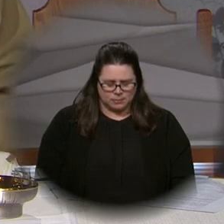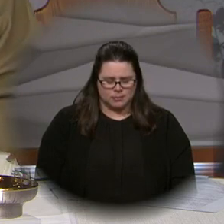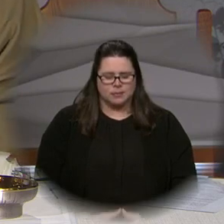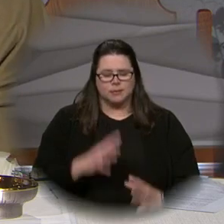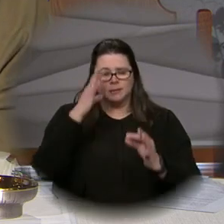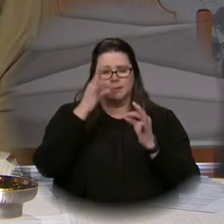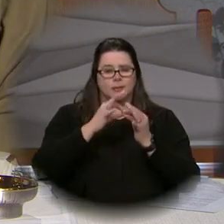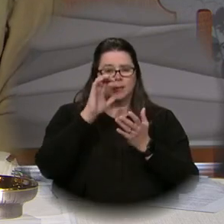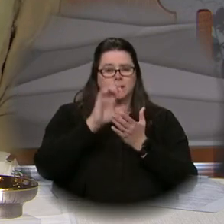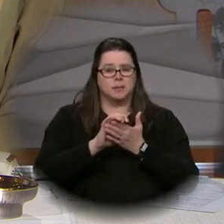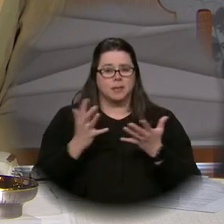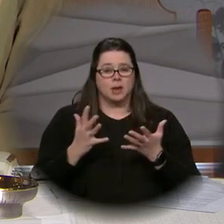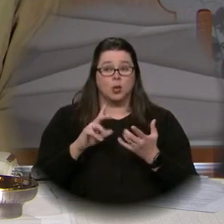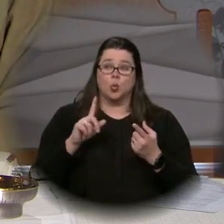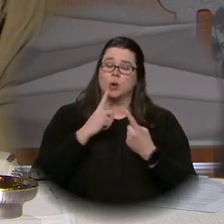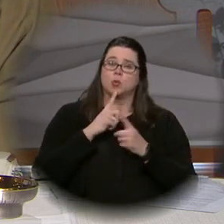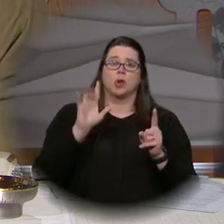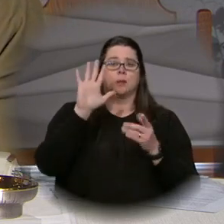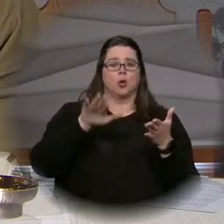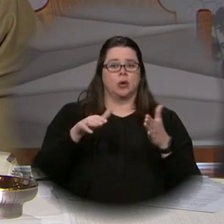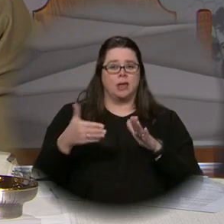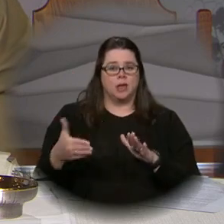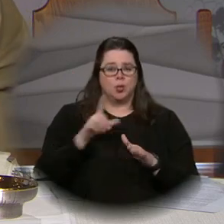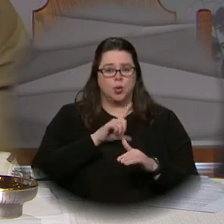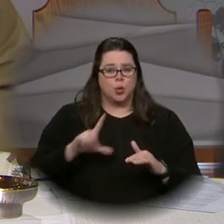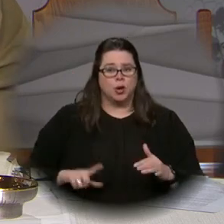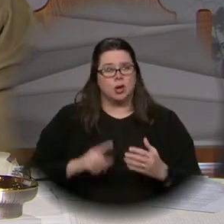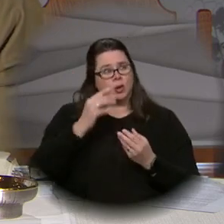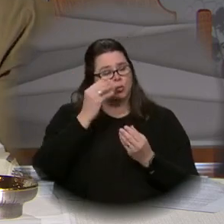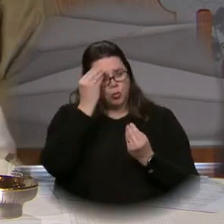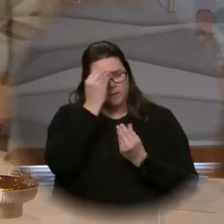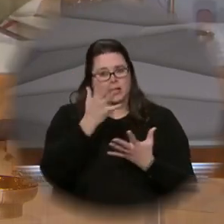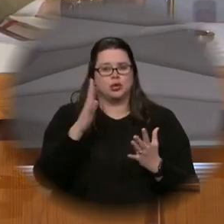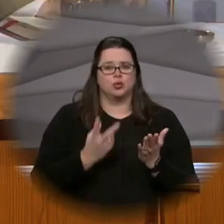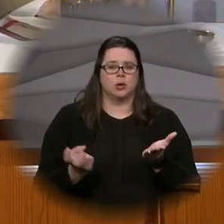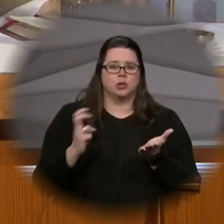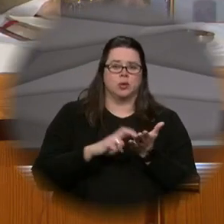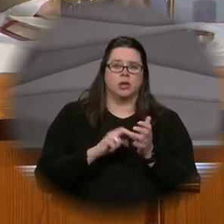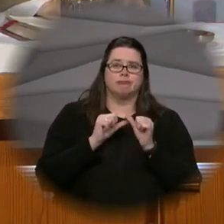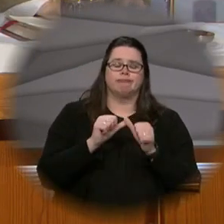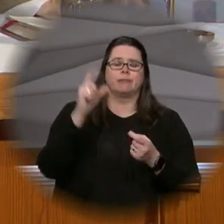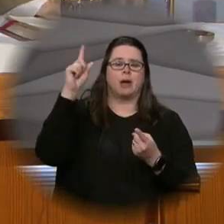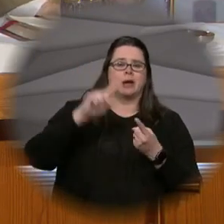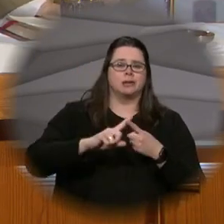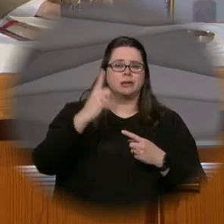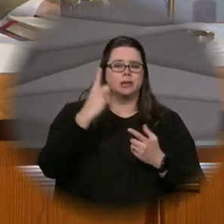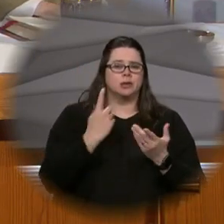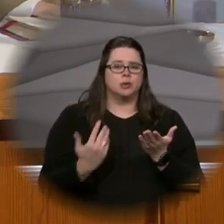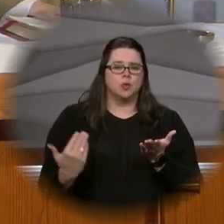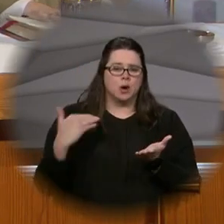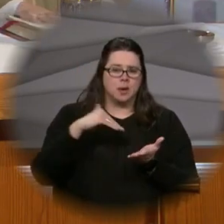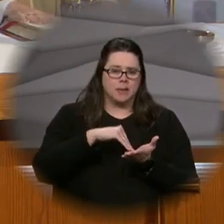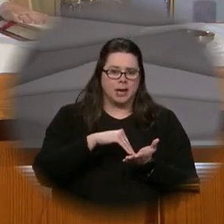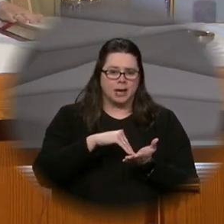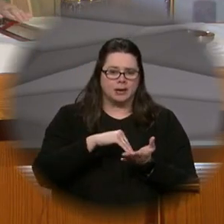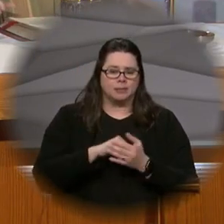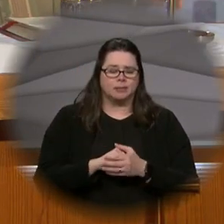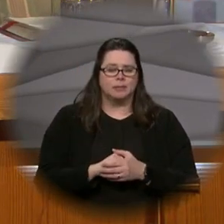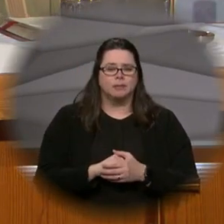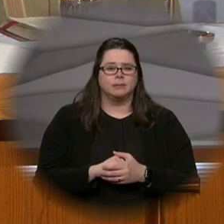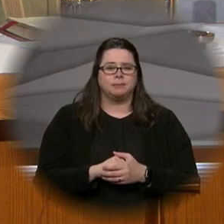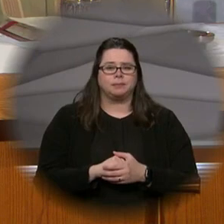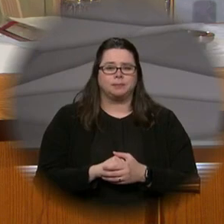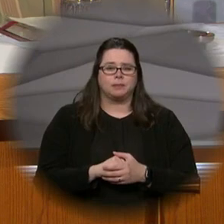The mystery of faith. We proclaim your death, O Lord, and profess your resurrection until you come